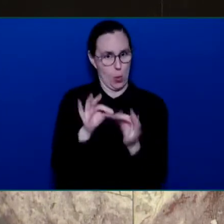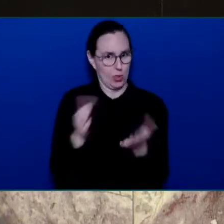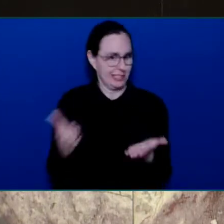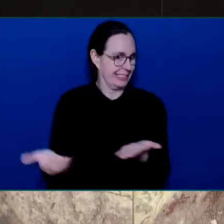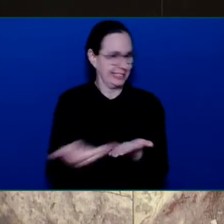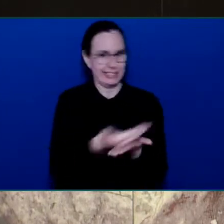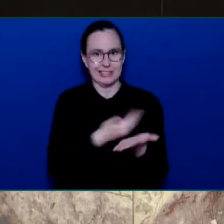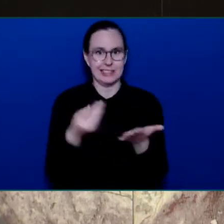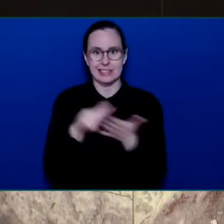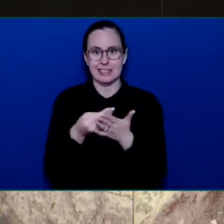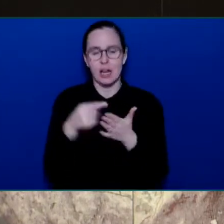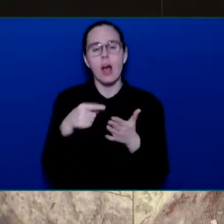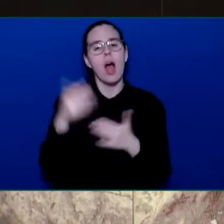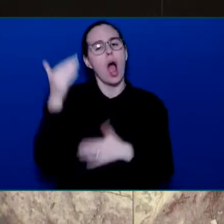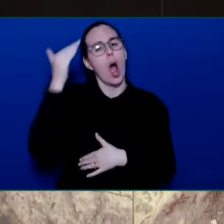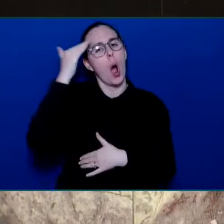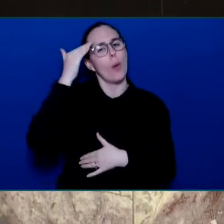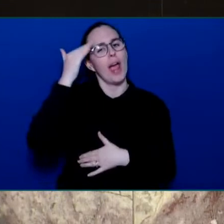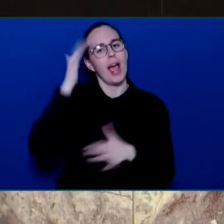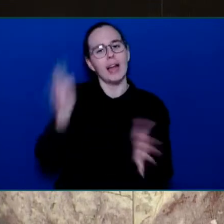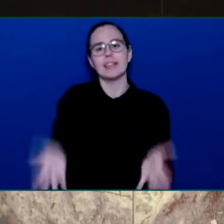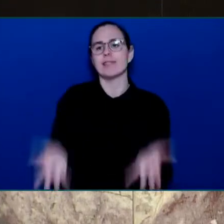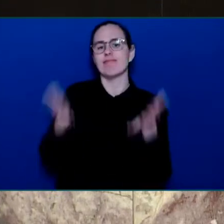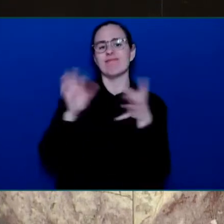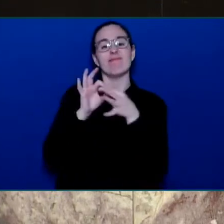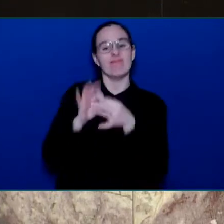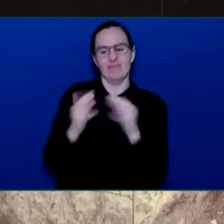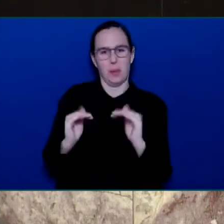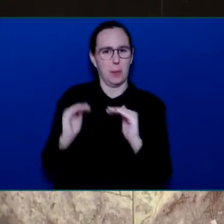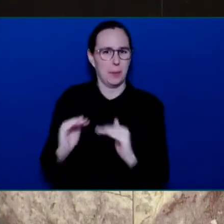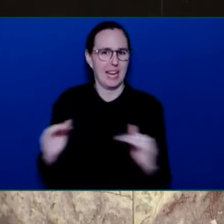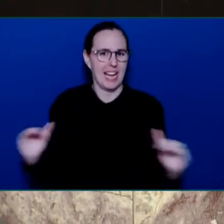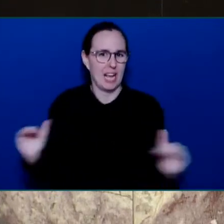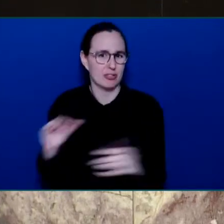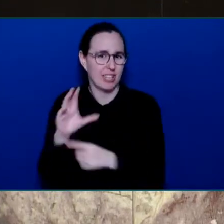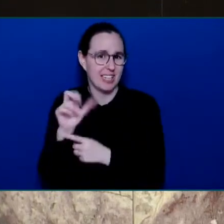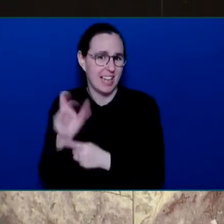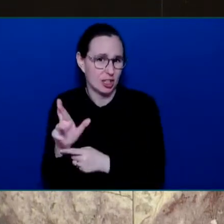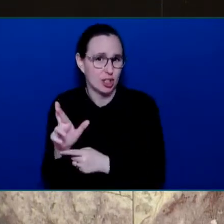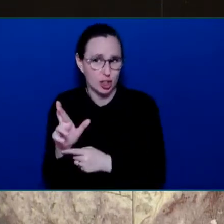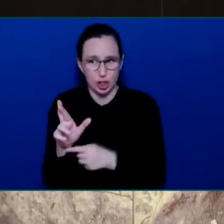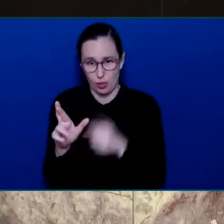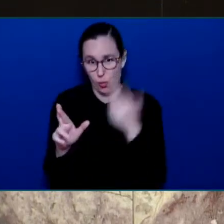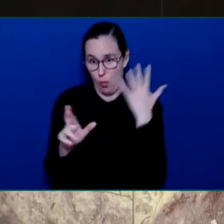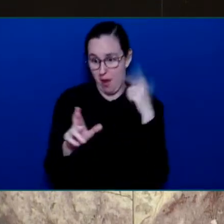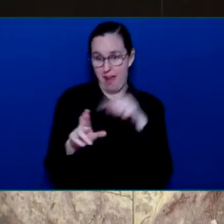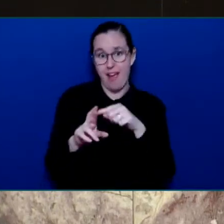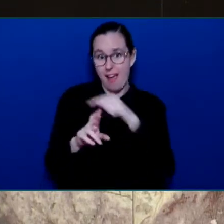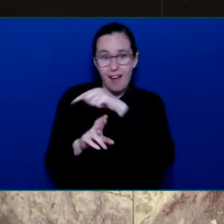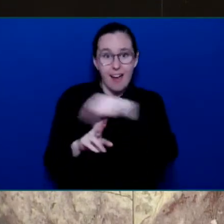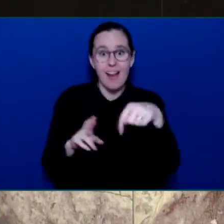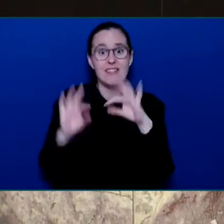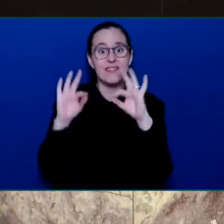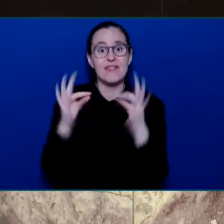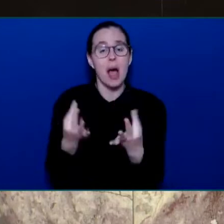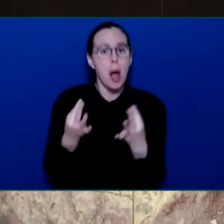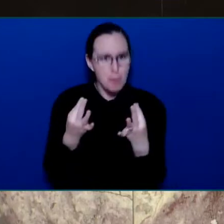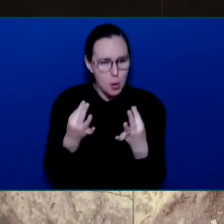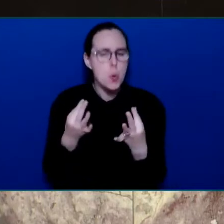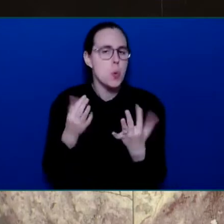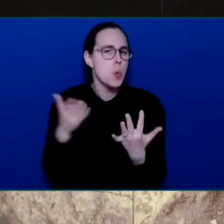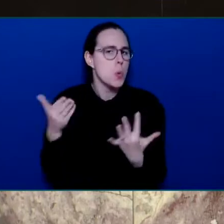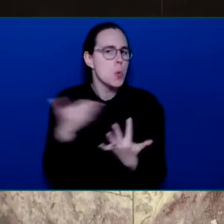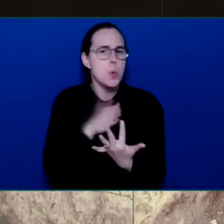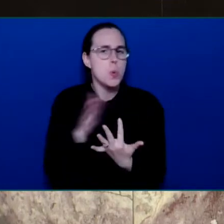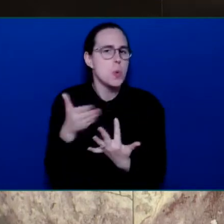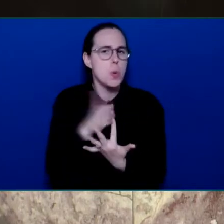many families across our country and around the world. This year, I was particularly proud in the community of Langford Juan de Fuca to be able